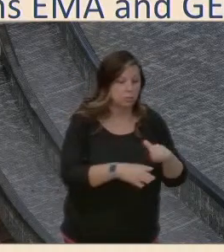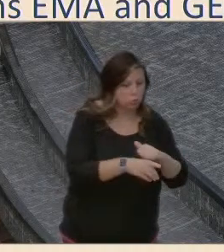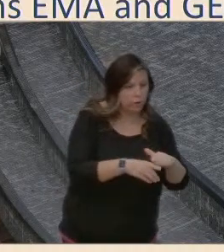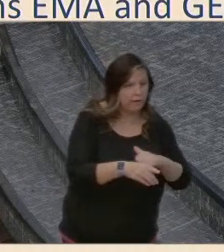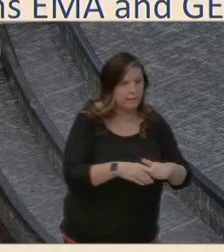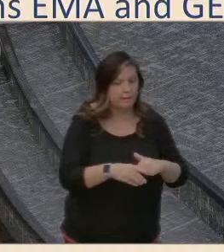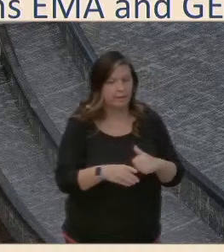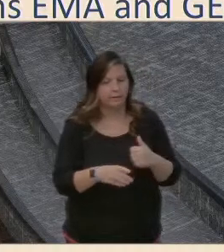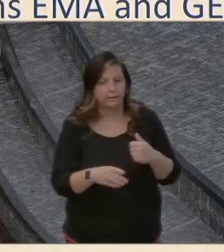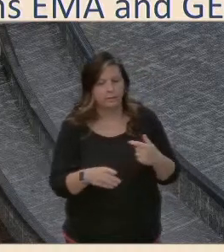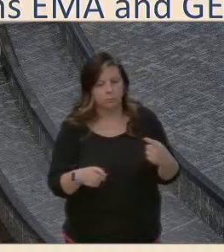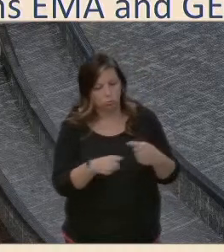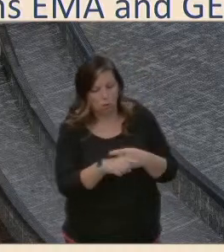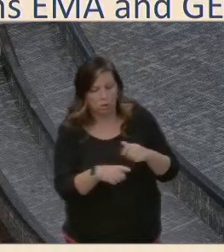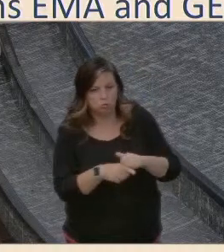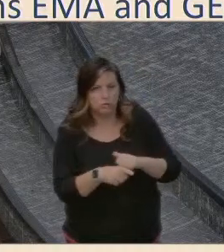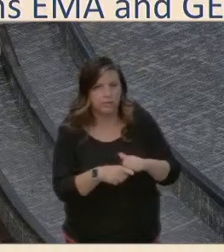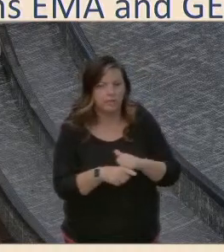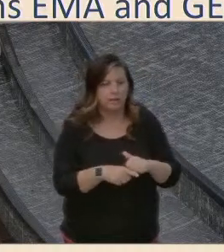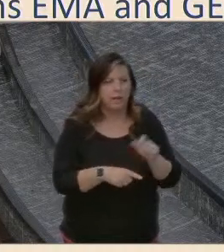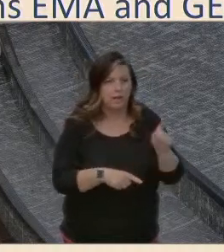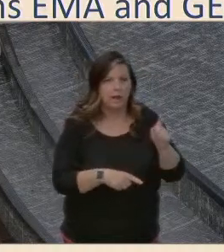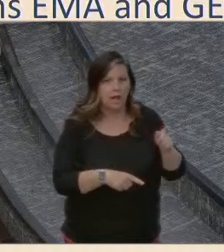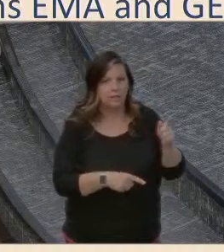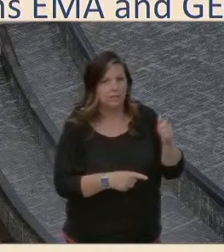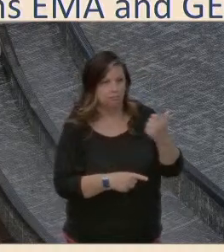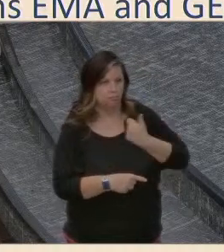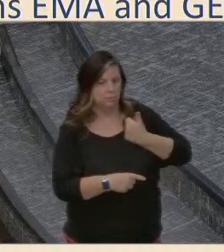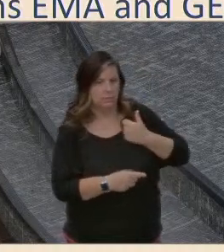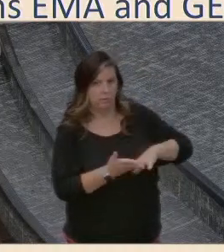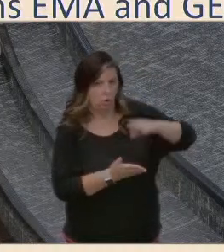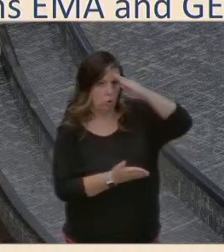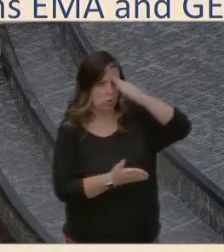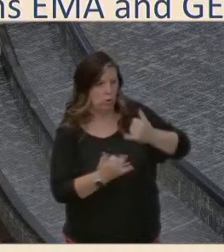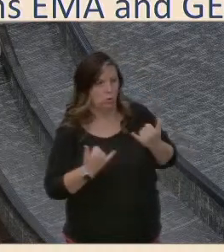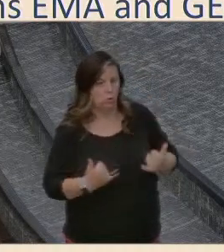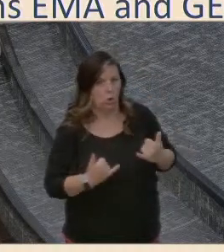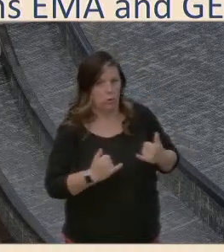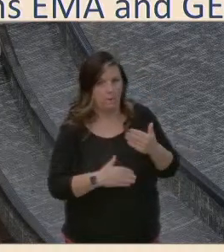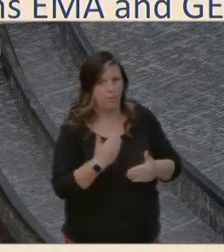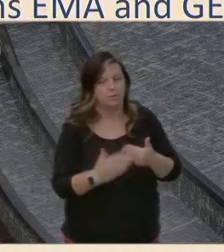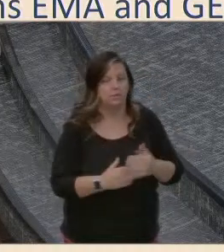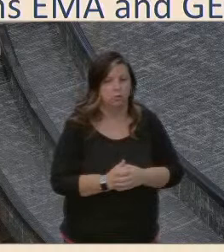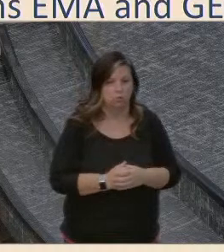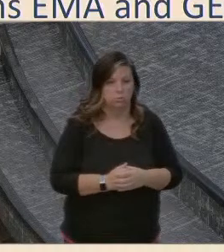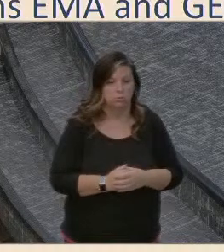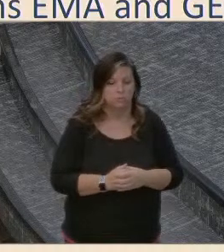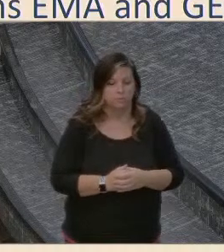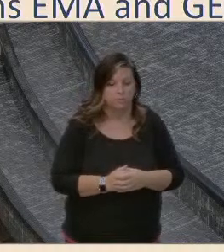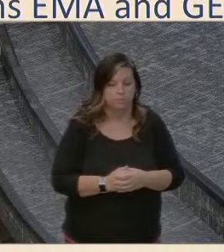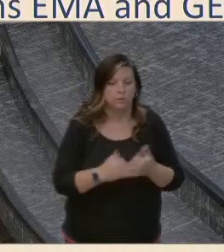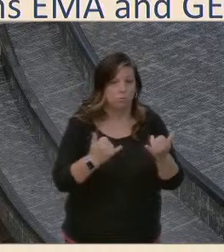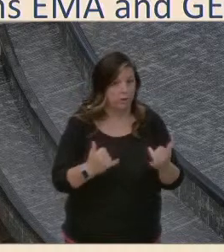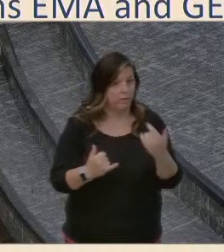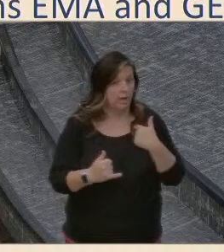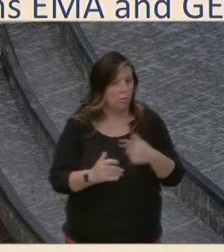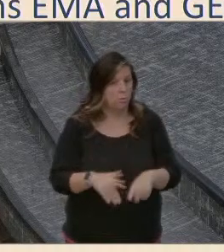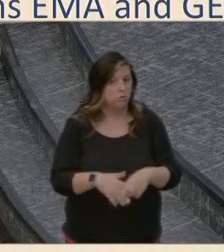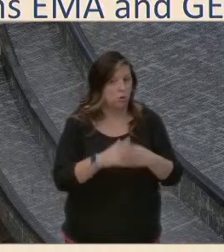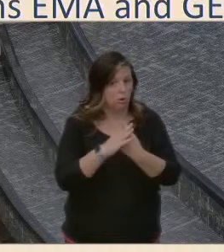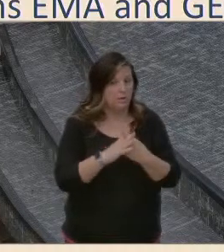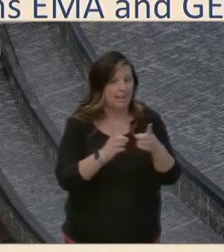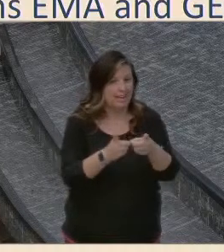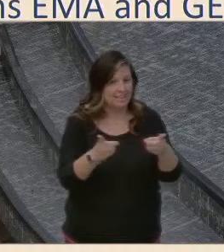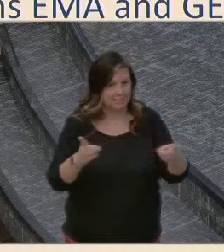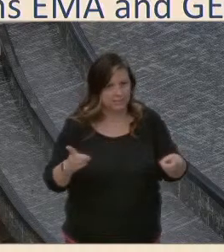date on current procedures. In progress right now is a district-level